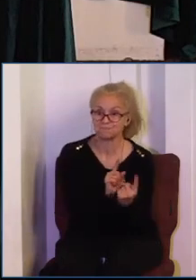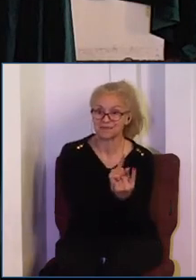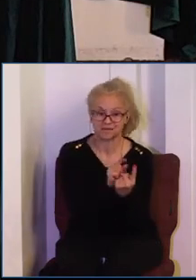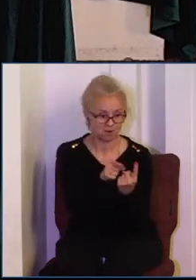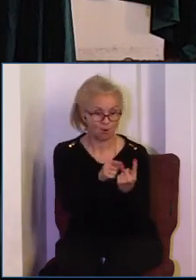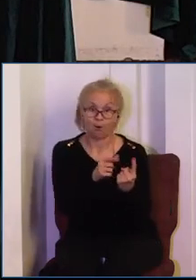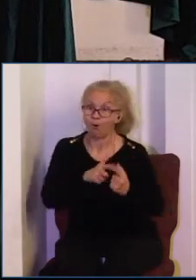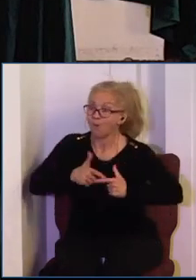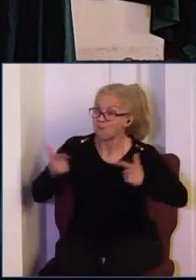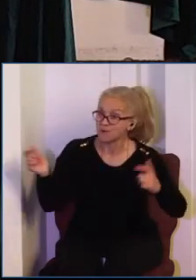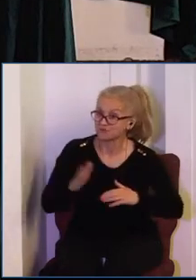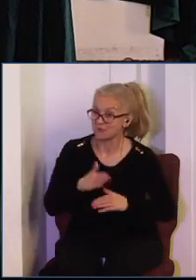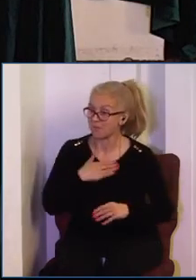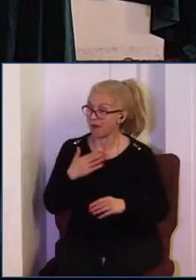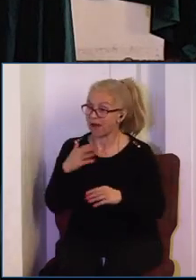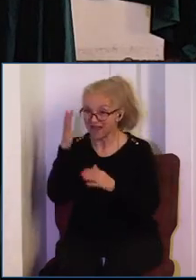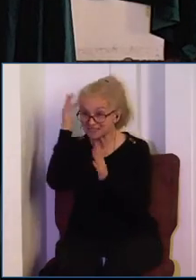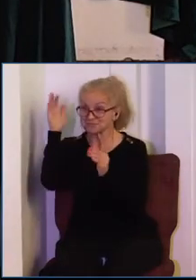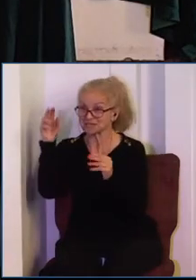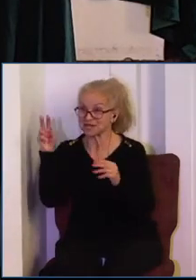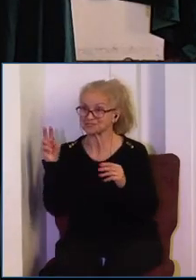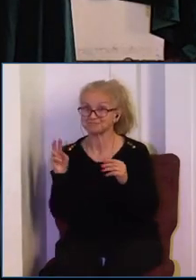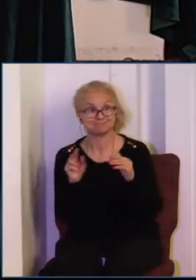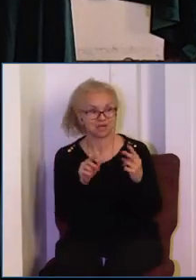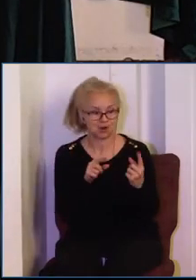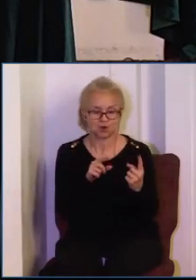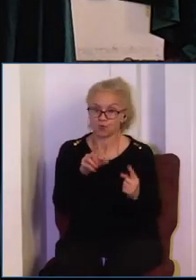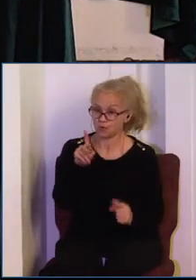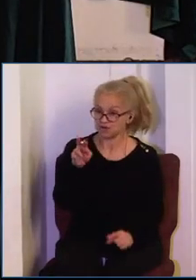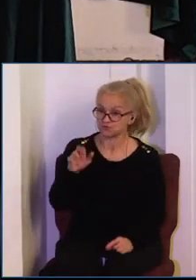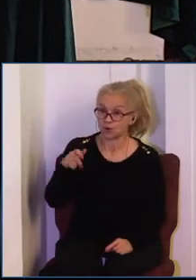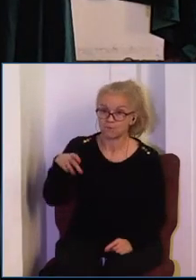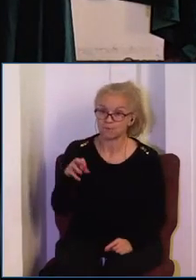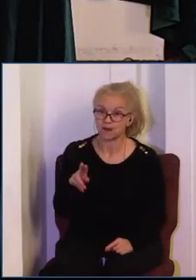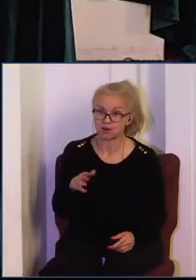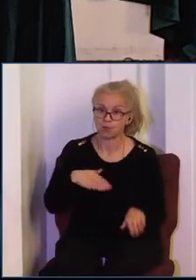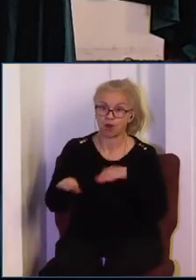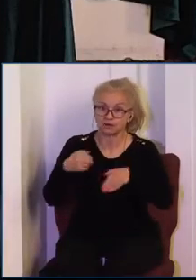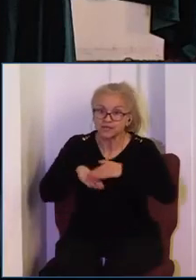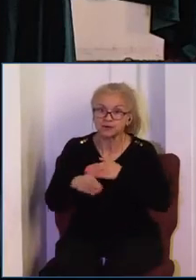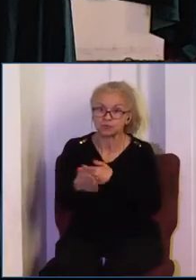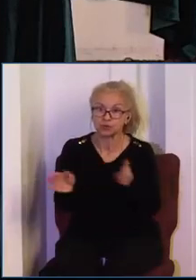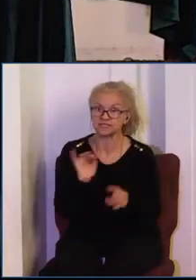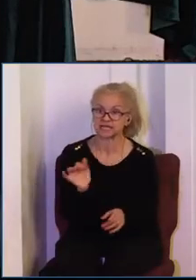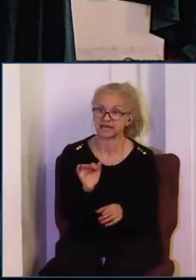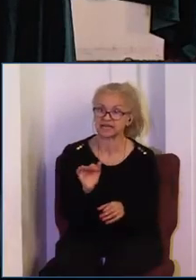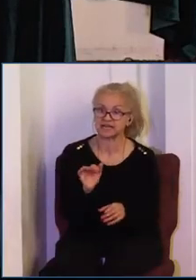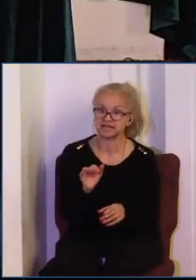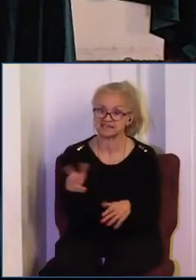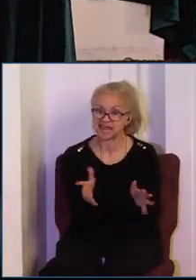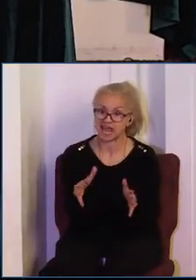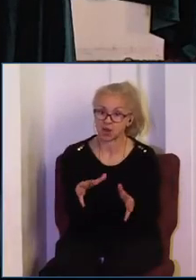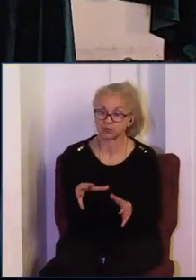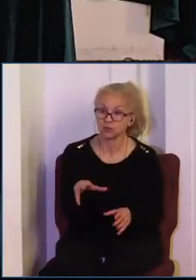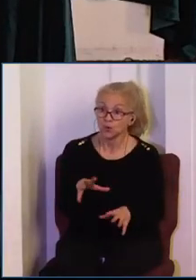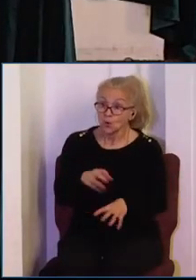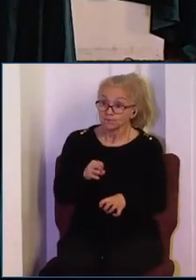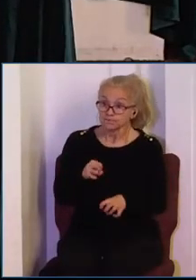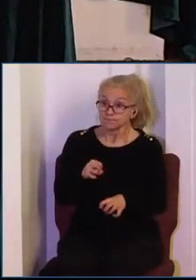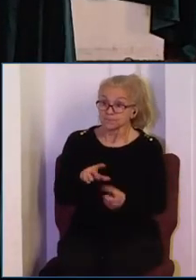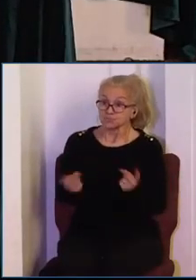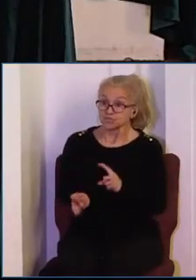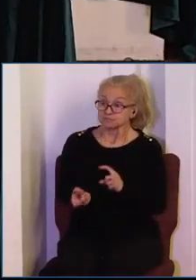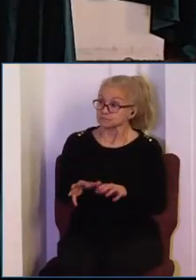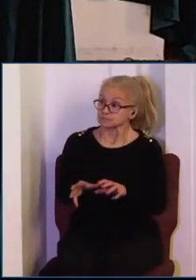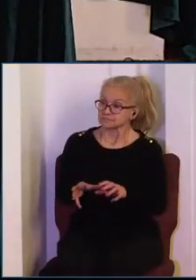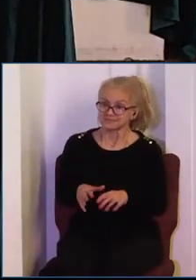way bigger than my expectations. When Troy Perry walks into a room, it's like the air changes. I